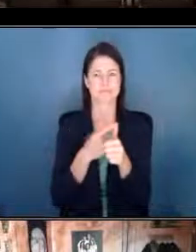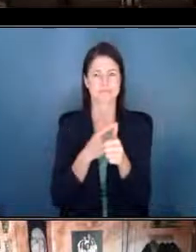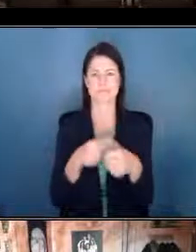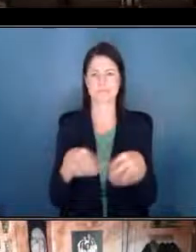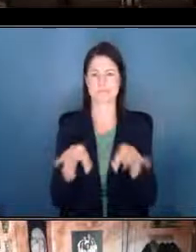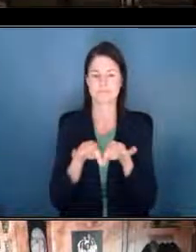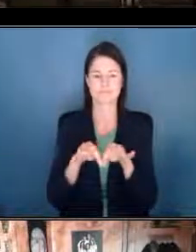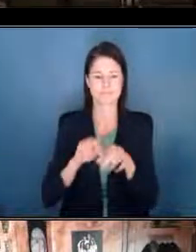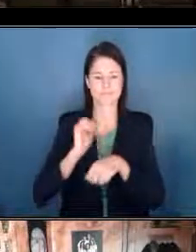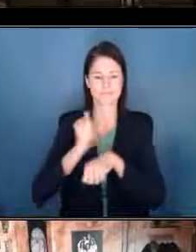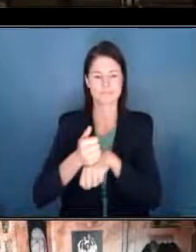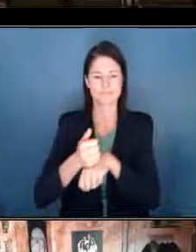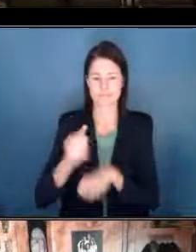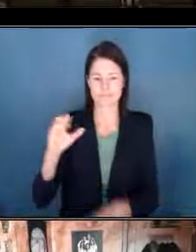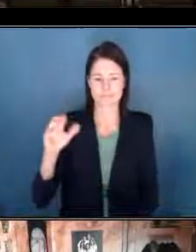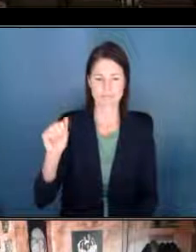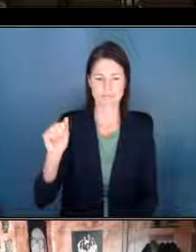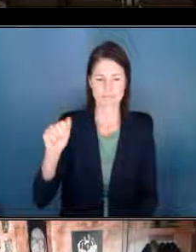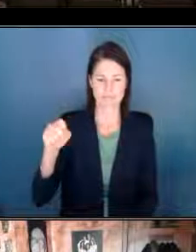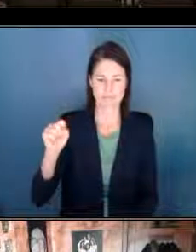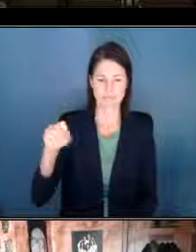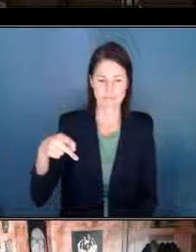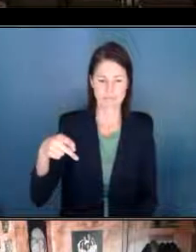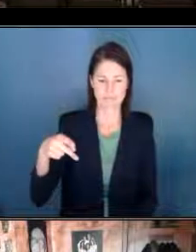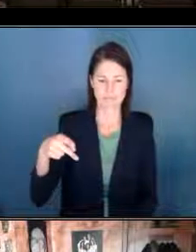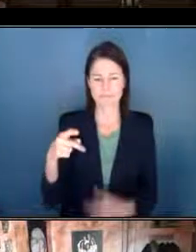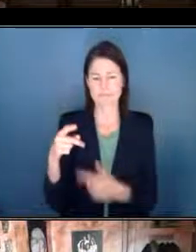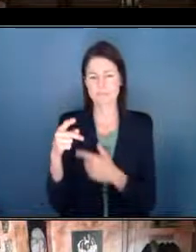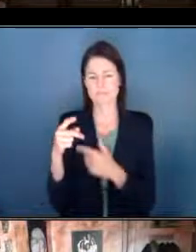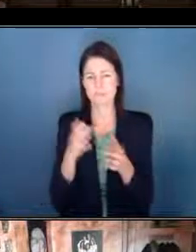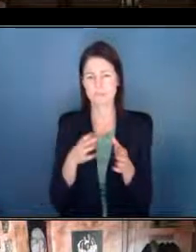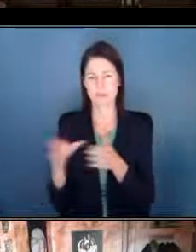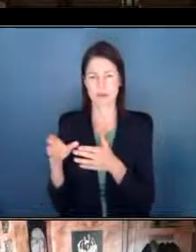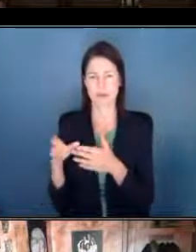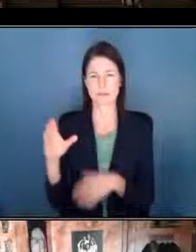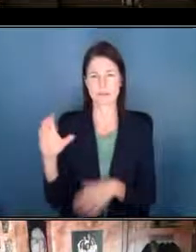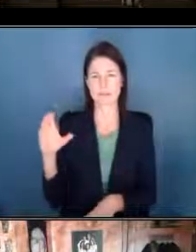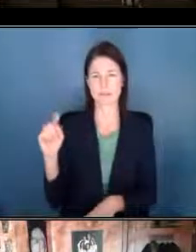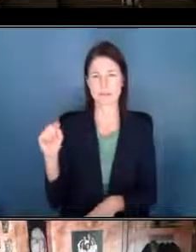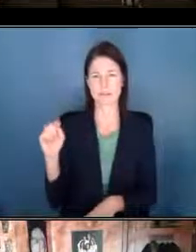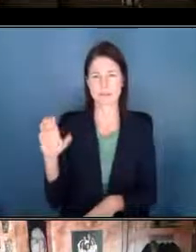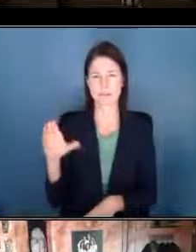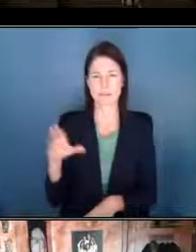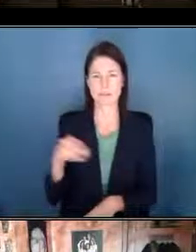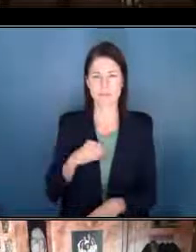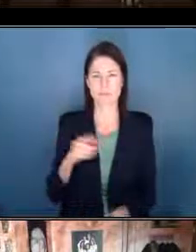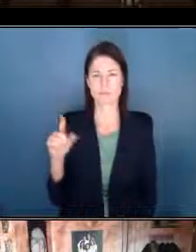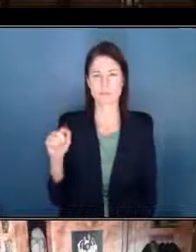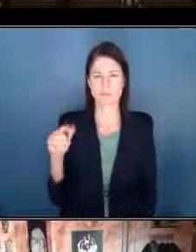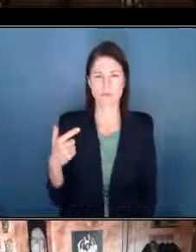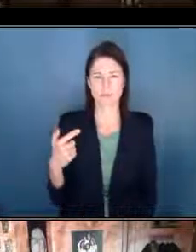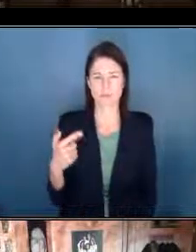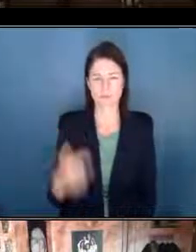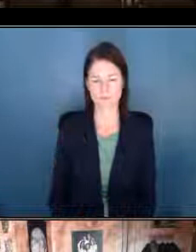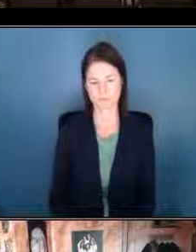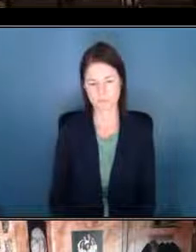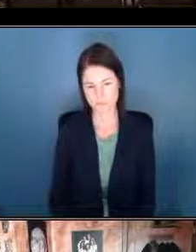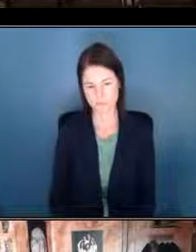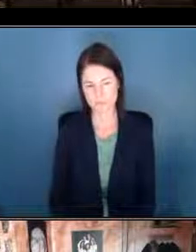California Aviation System Plan, also known as the CASP, which was adopted by the CTC August of 2021. The CASP is